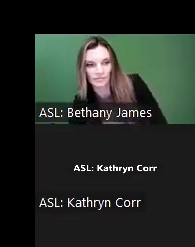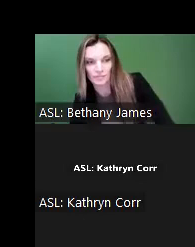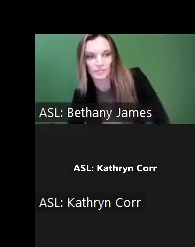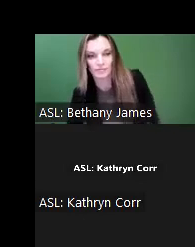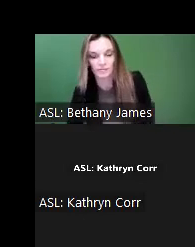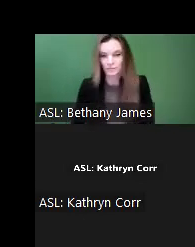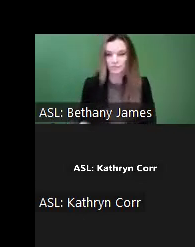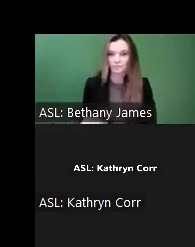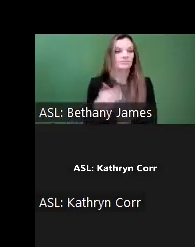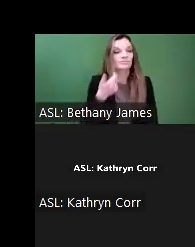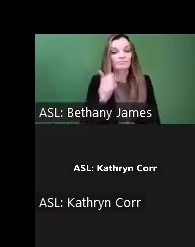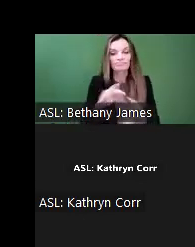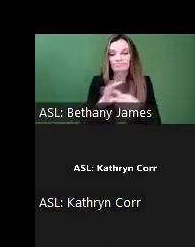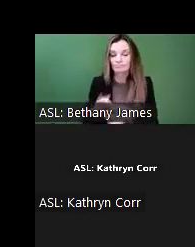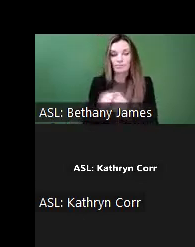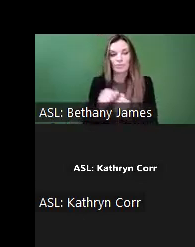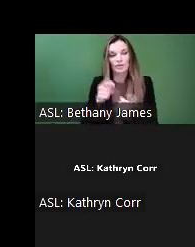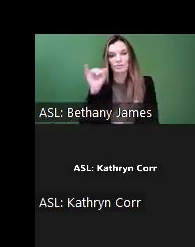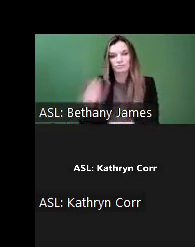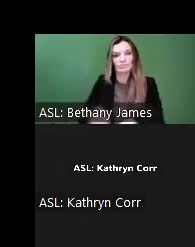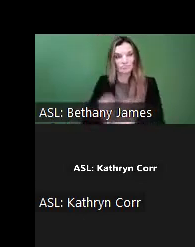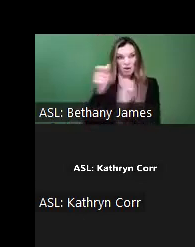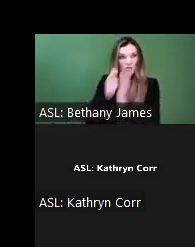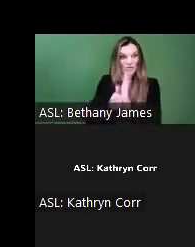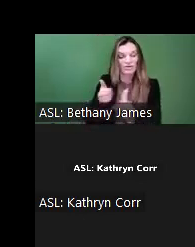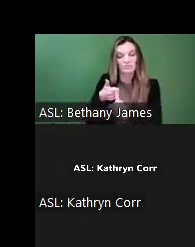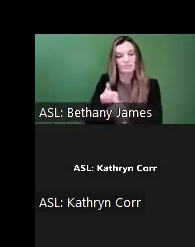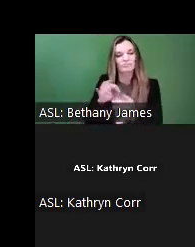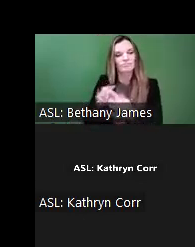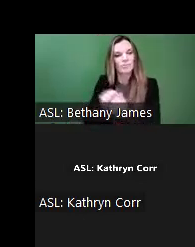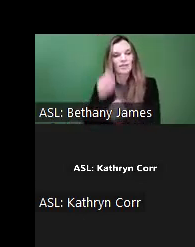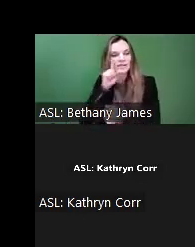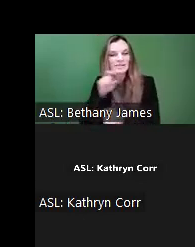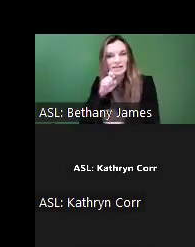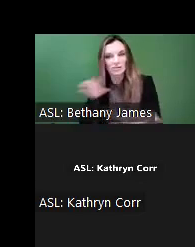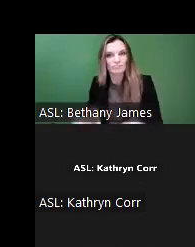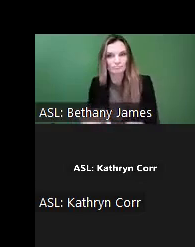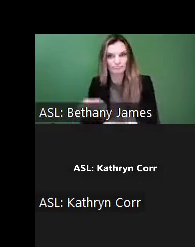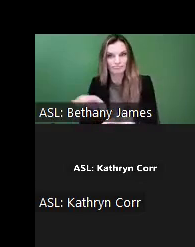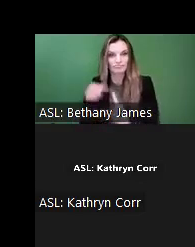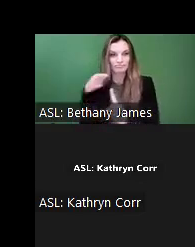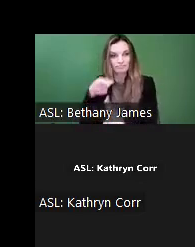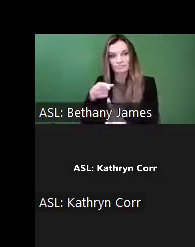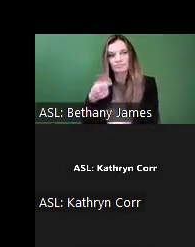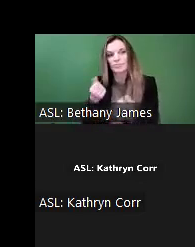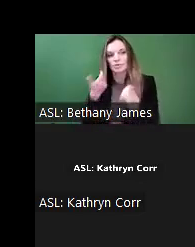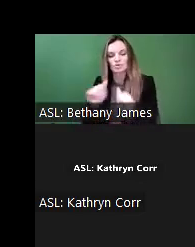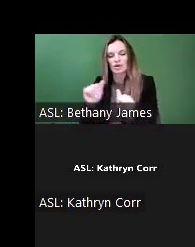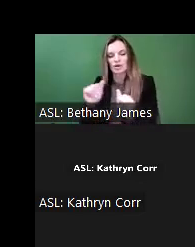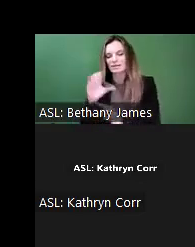includes criminal sexual conduct convictions, 1st, 2nd, and 3rd degree, including convictions for attempted